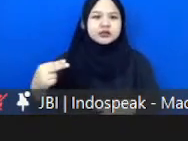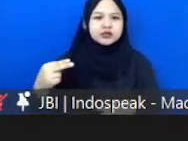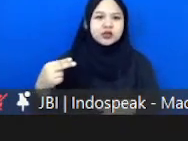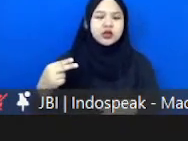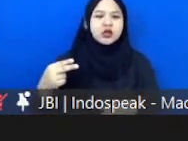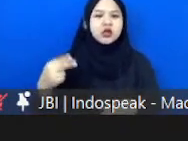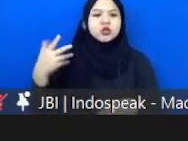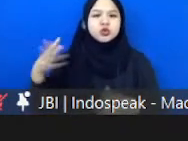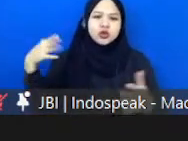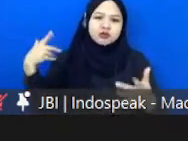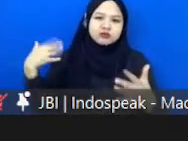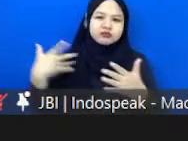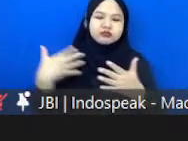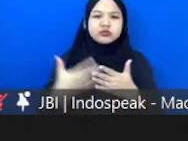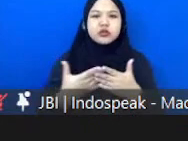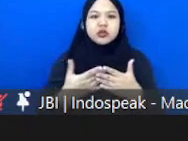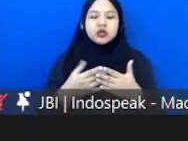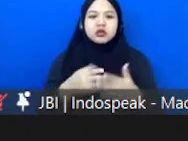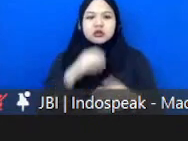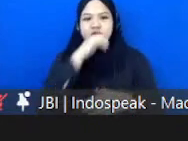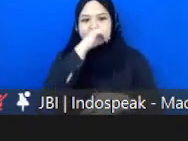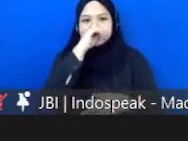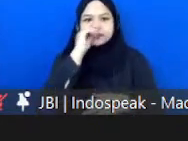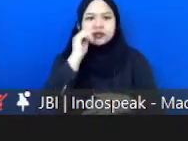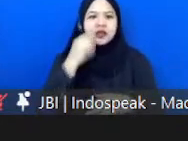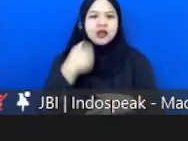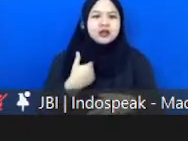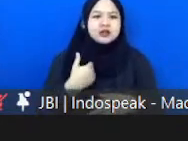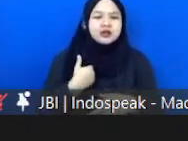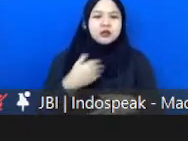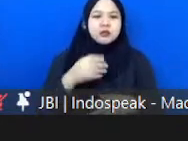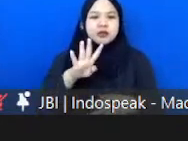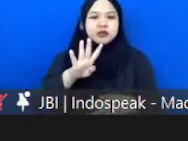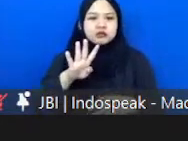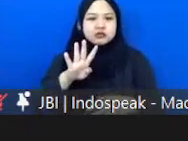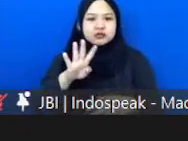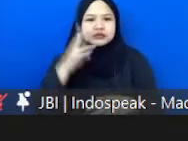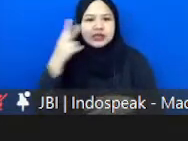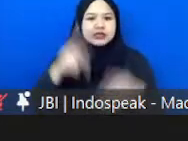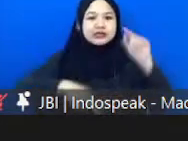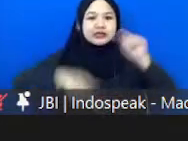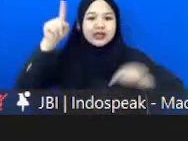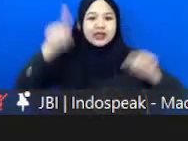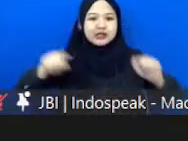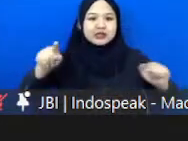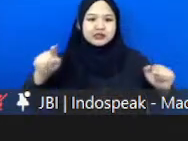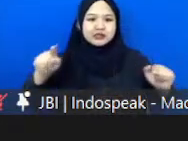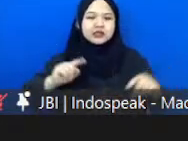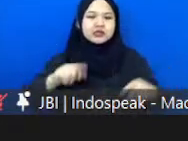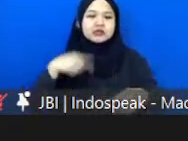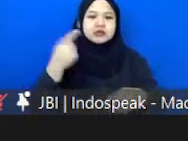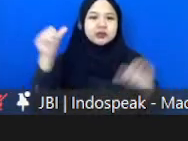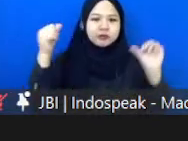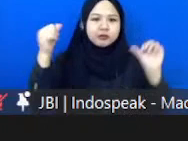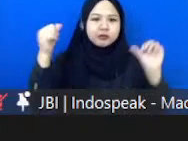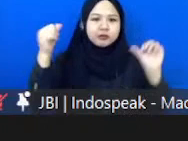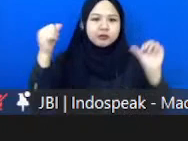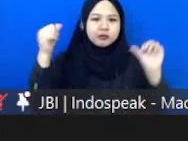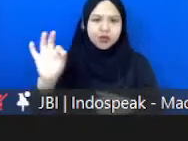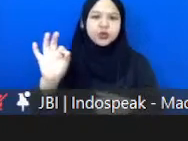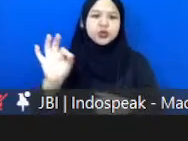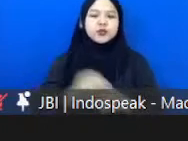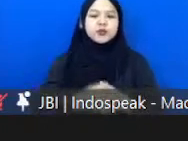decades, it was not counted in Indonesia's health statistics until recently. Free Pasung only started to